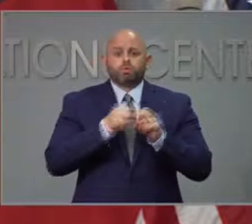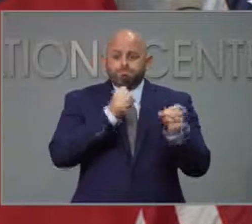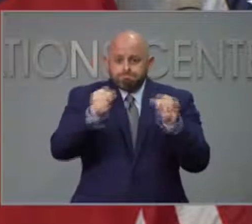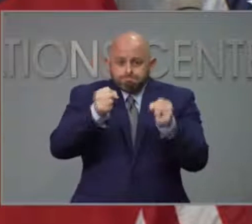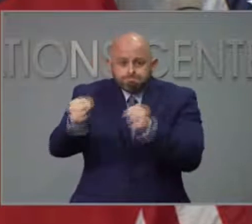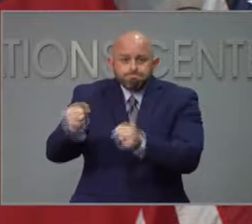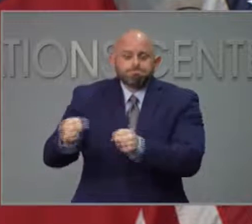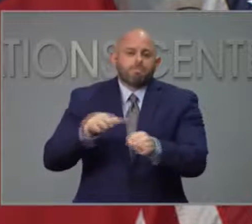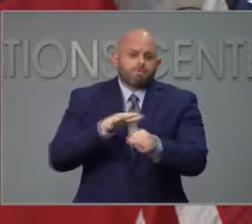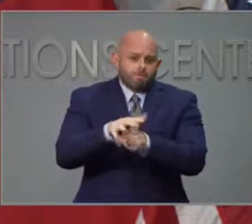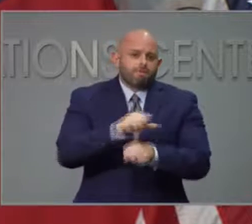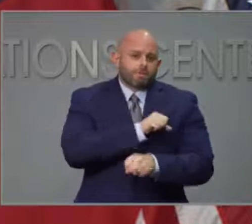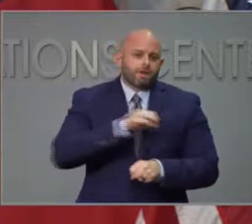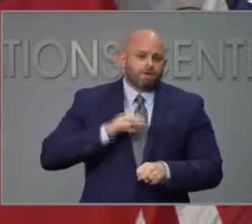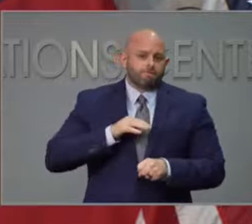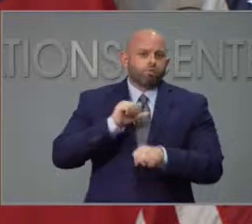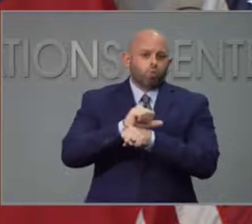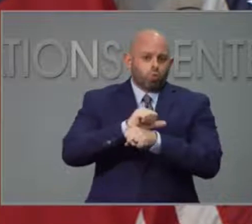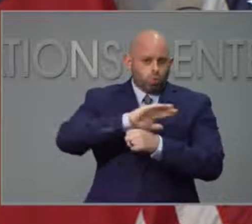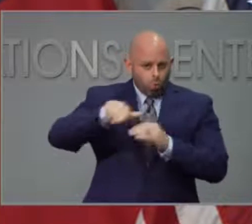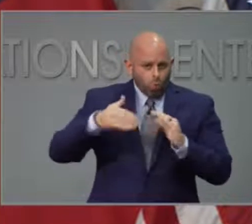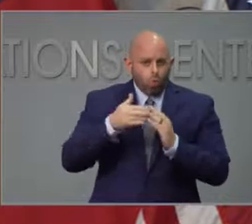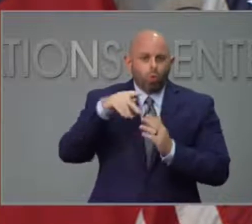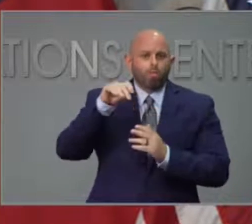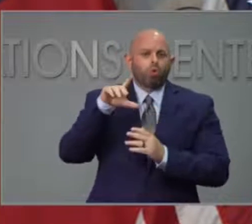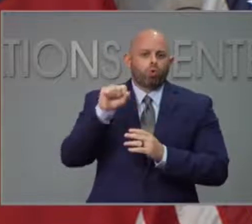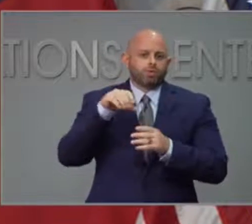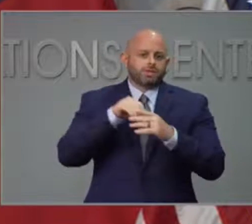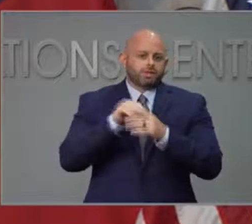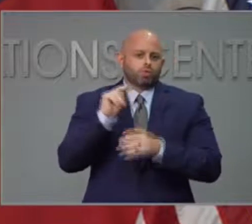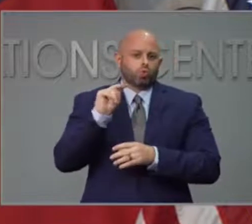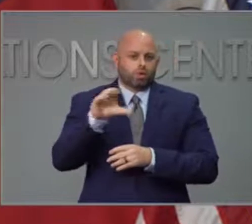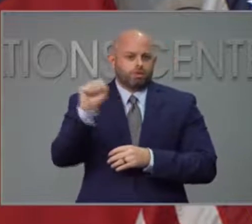were sufficient reserves as well.